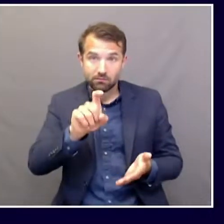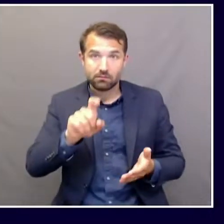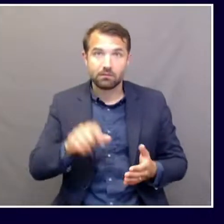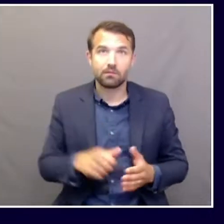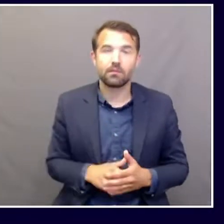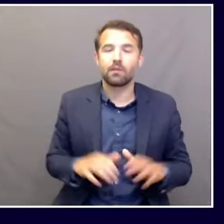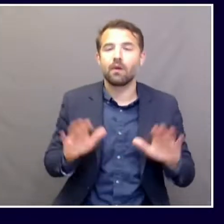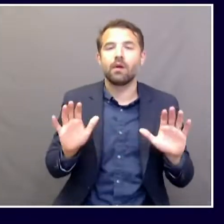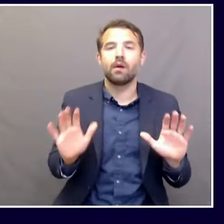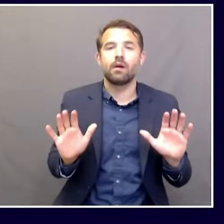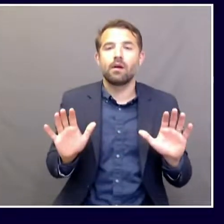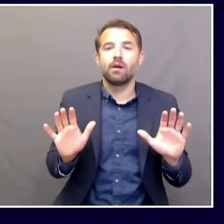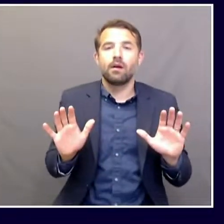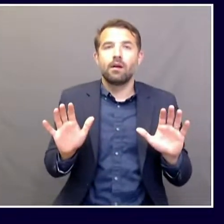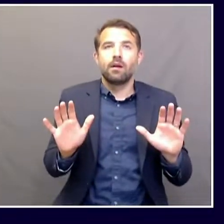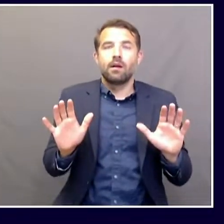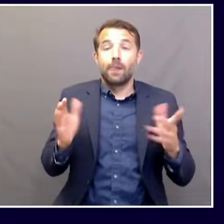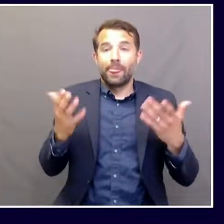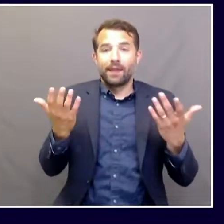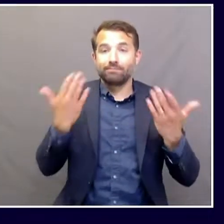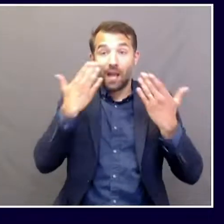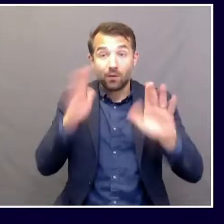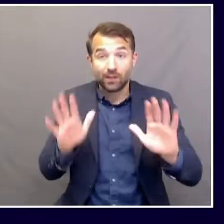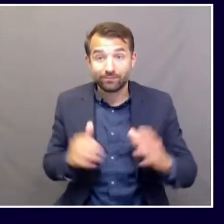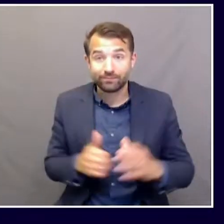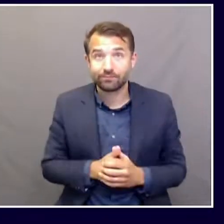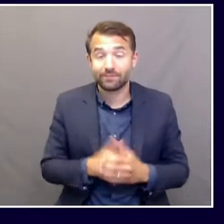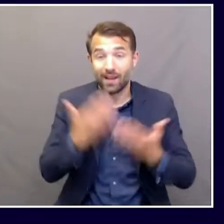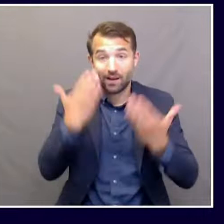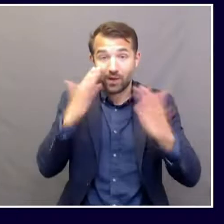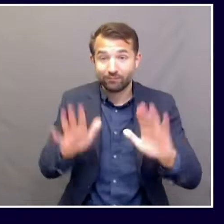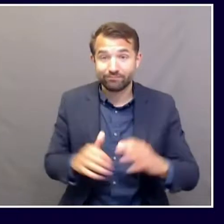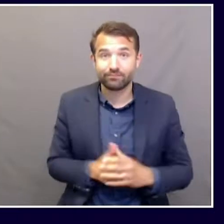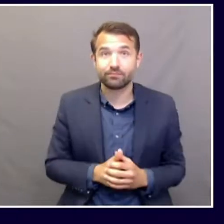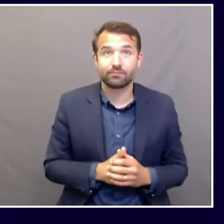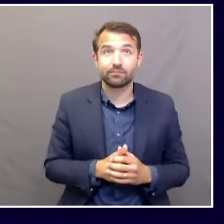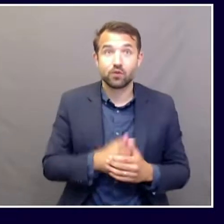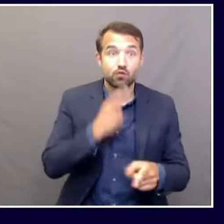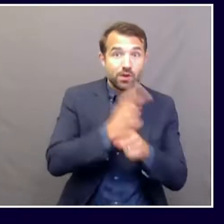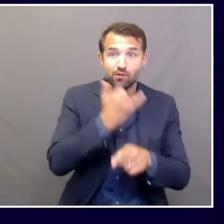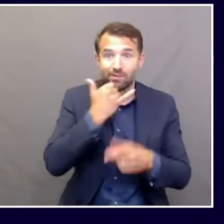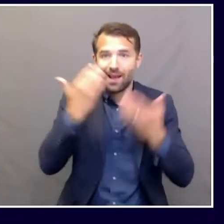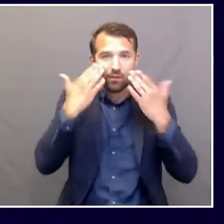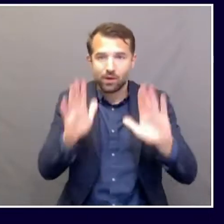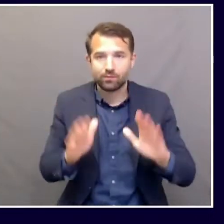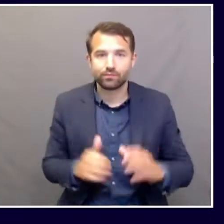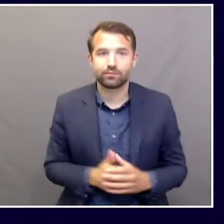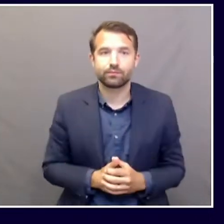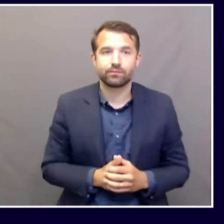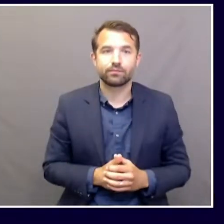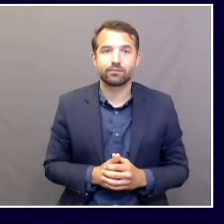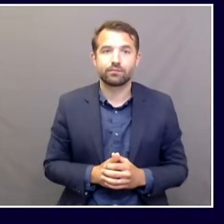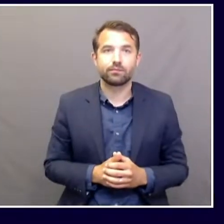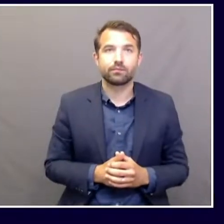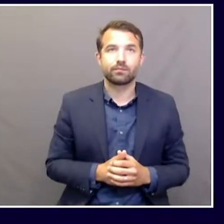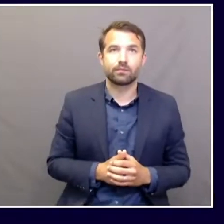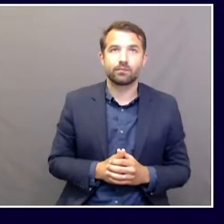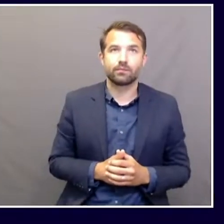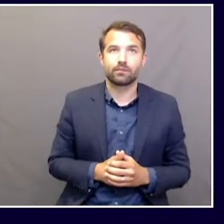is a direct line between those. It's not that that's correct or incorrect. It's just not so much a direct